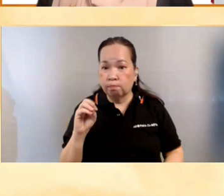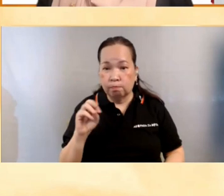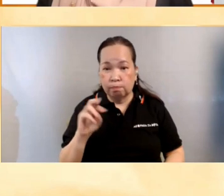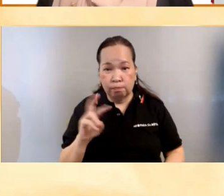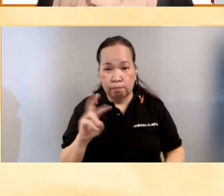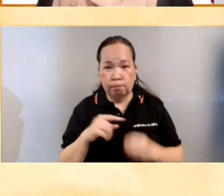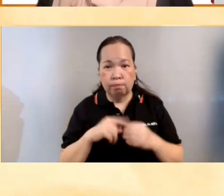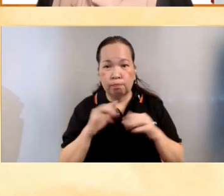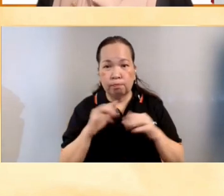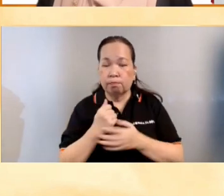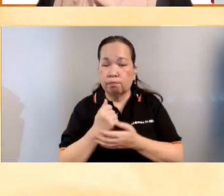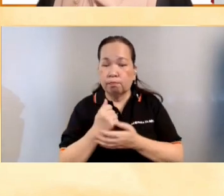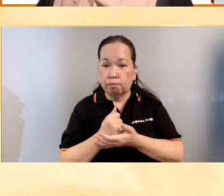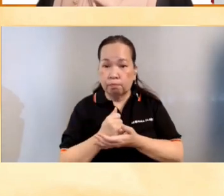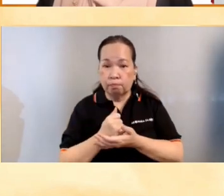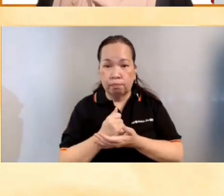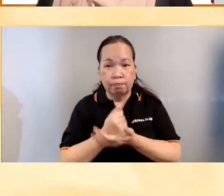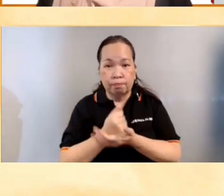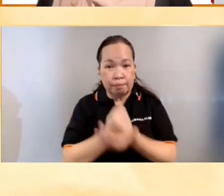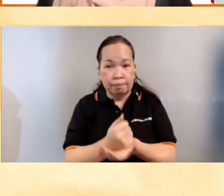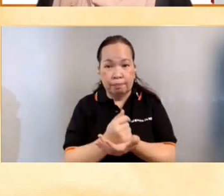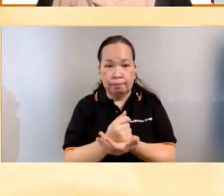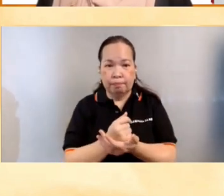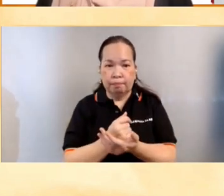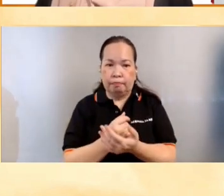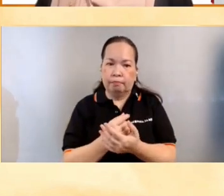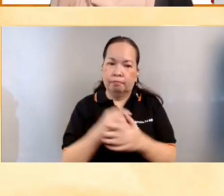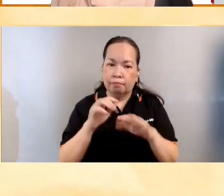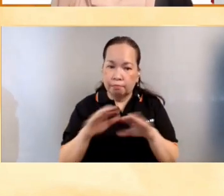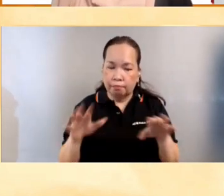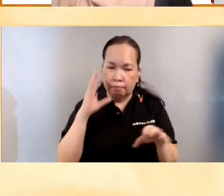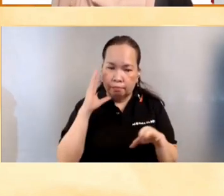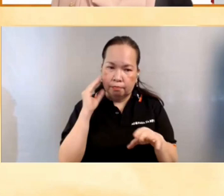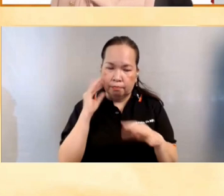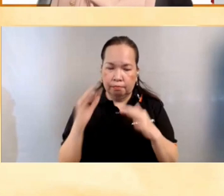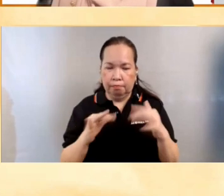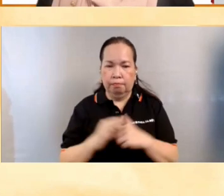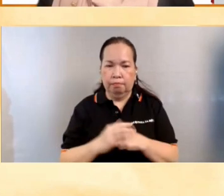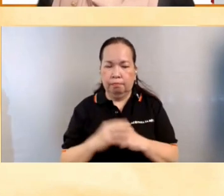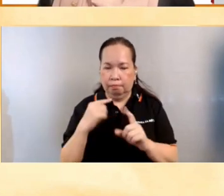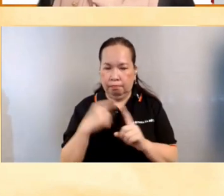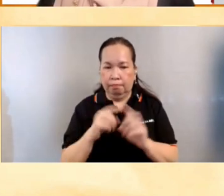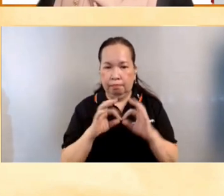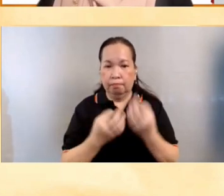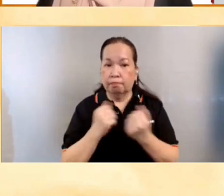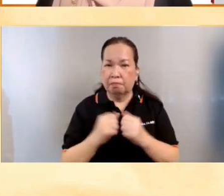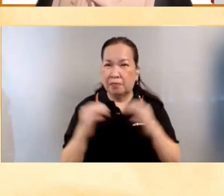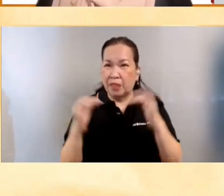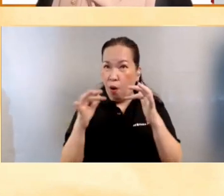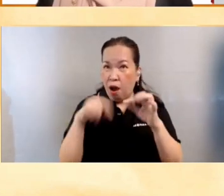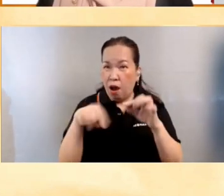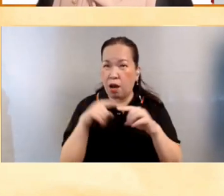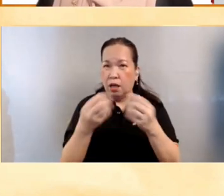needs of internally displaced children and families in the BARM. So conflict causes toxic stress